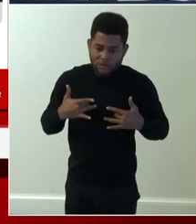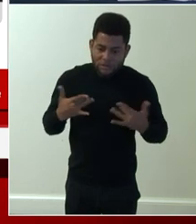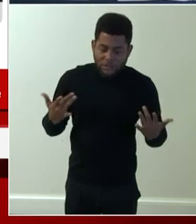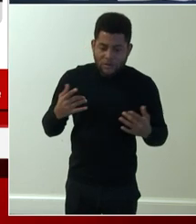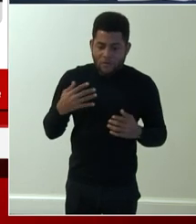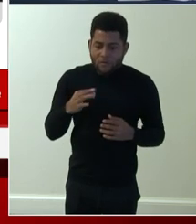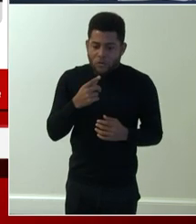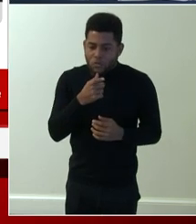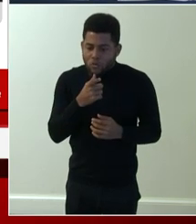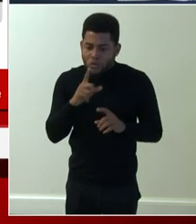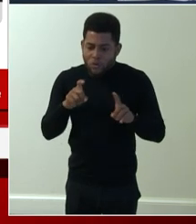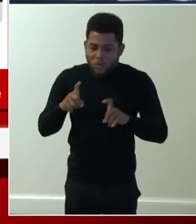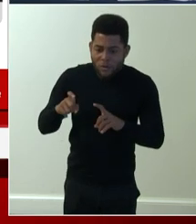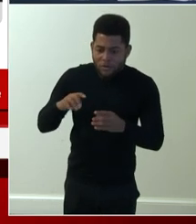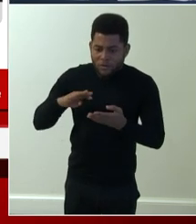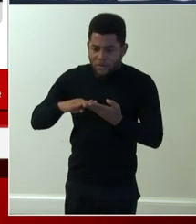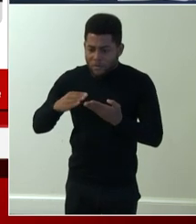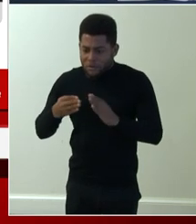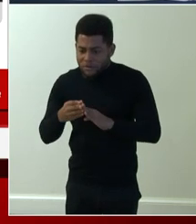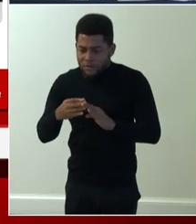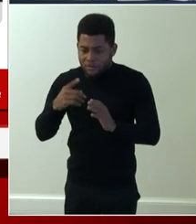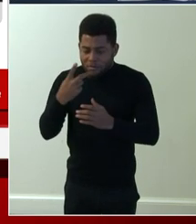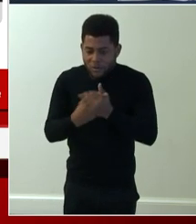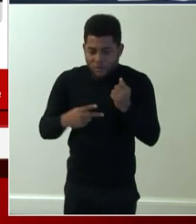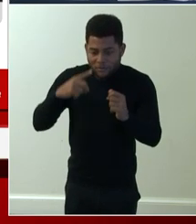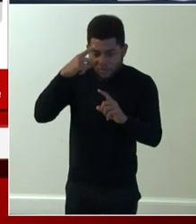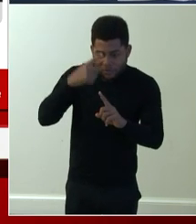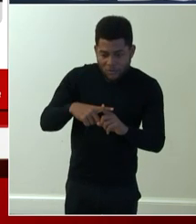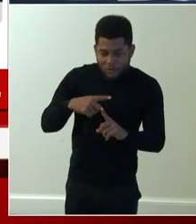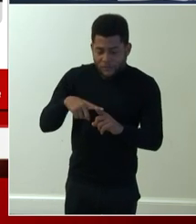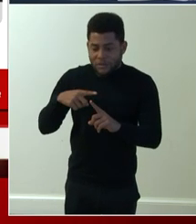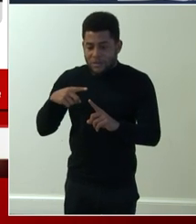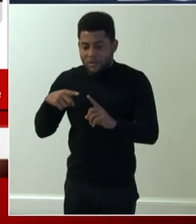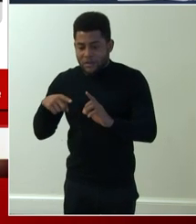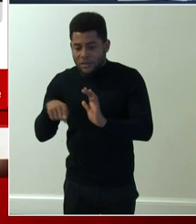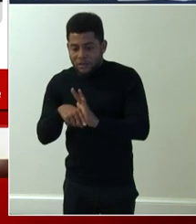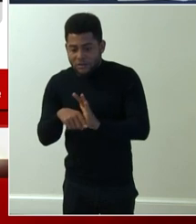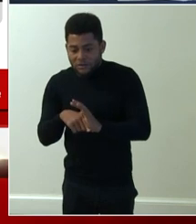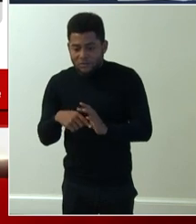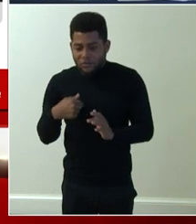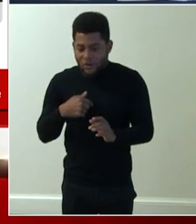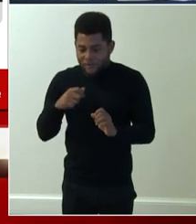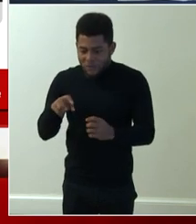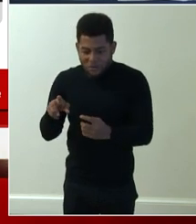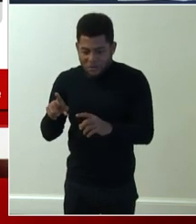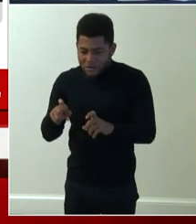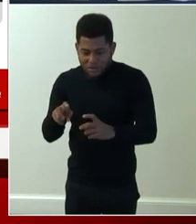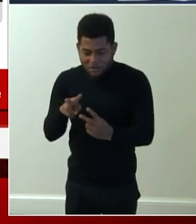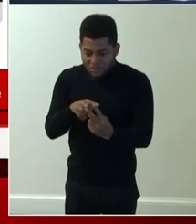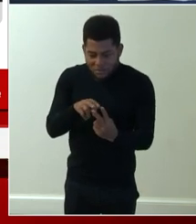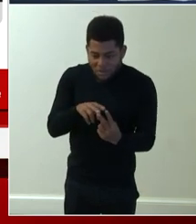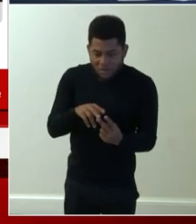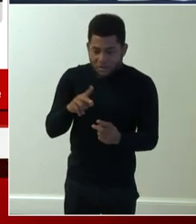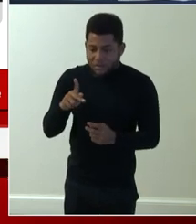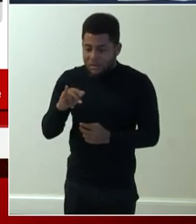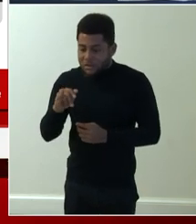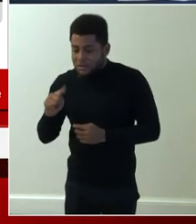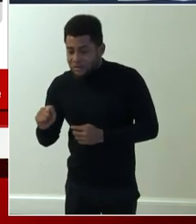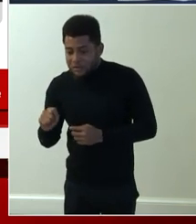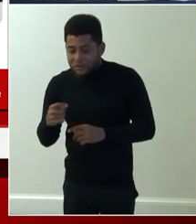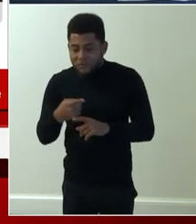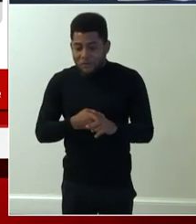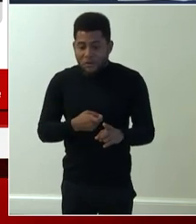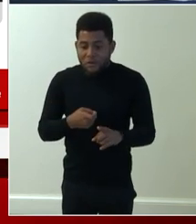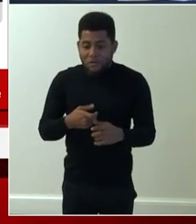in the community, both positives and negatives. And so we encourage individuals, whether they're getting these test kits from our Test Yourself